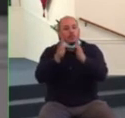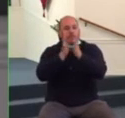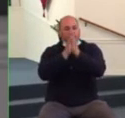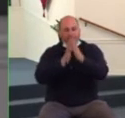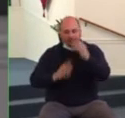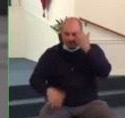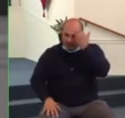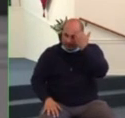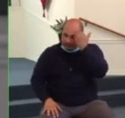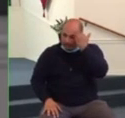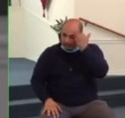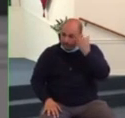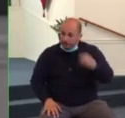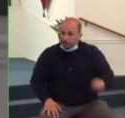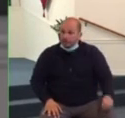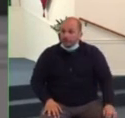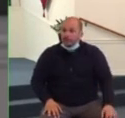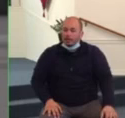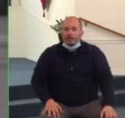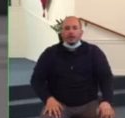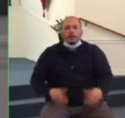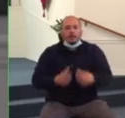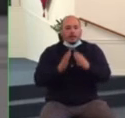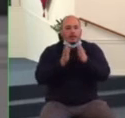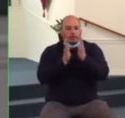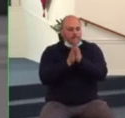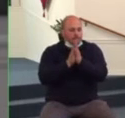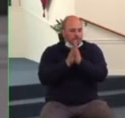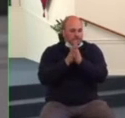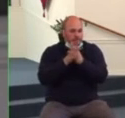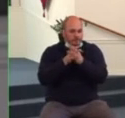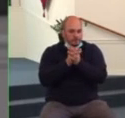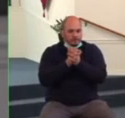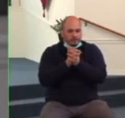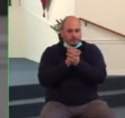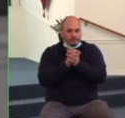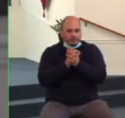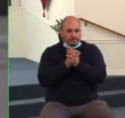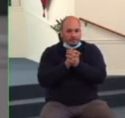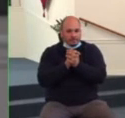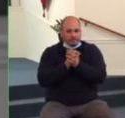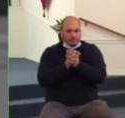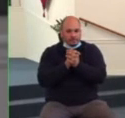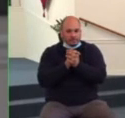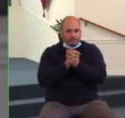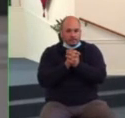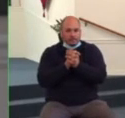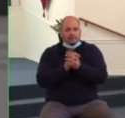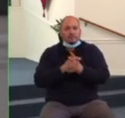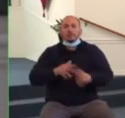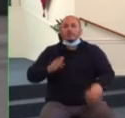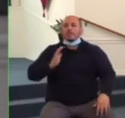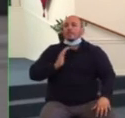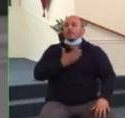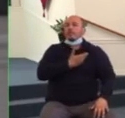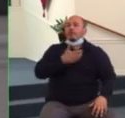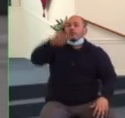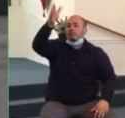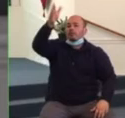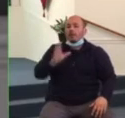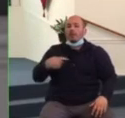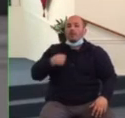Our God, we honor you today. We are gathered together in person and online to worship